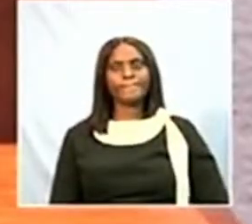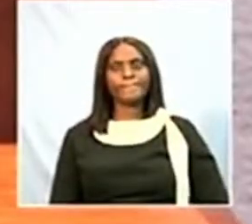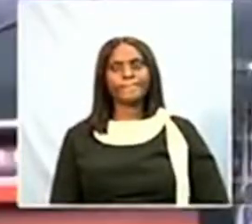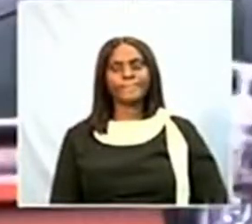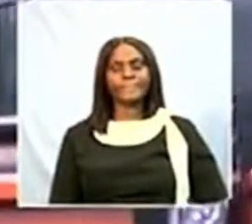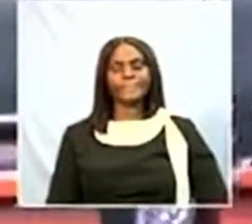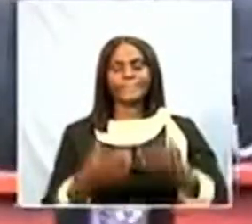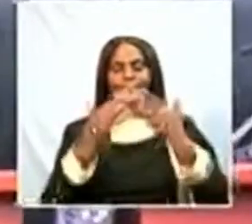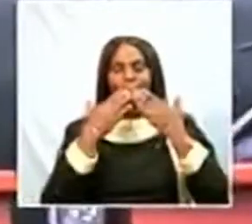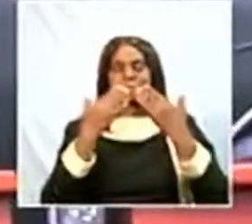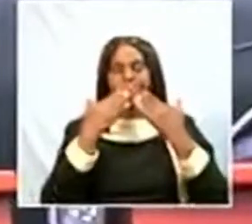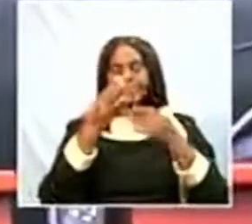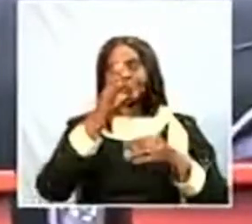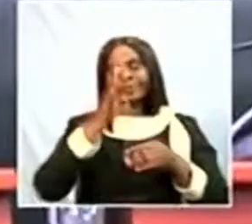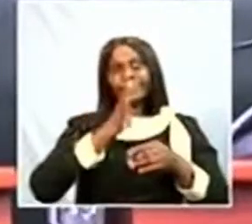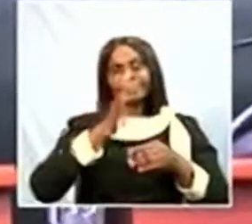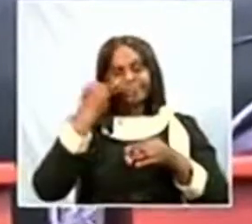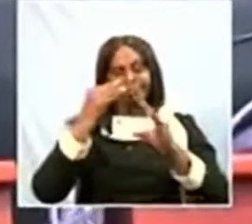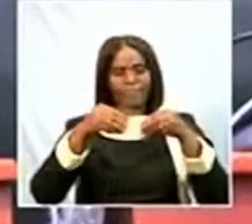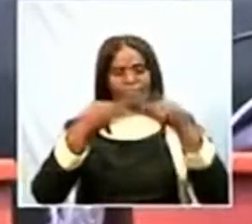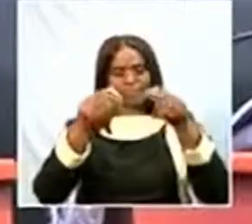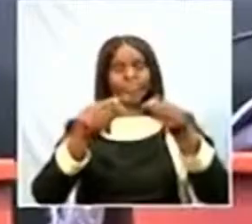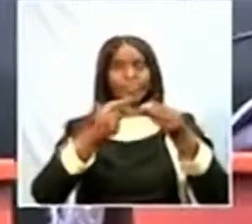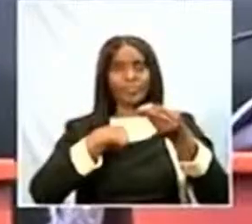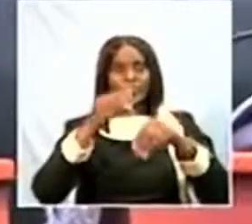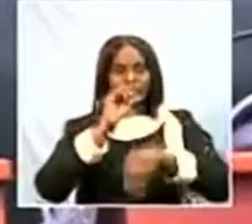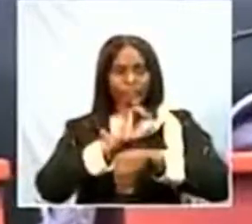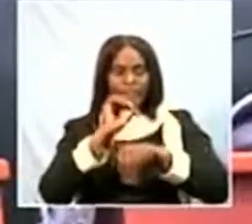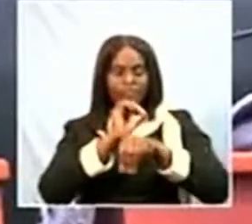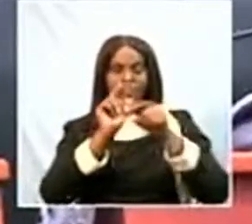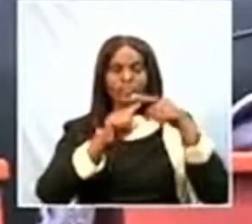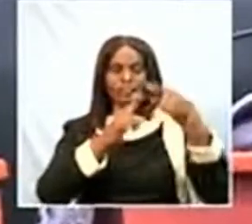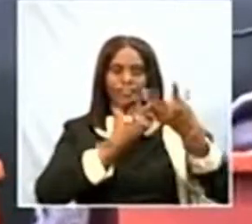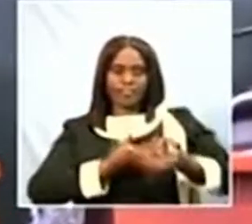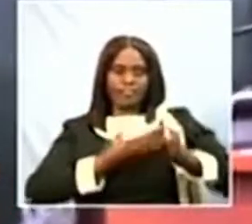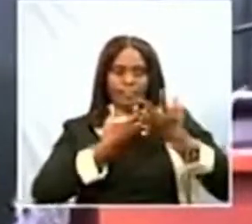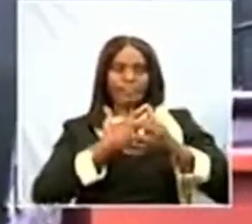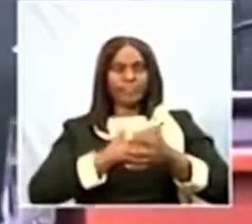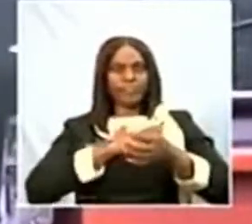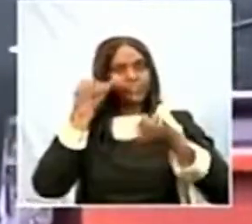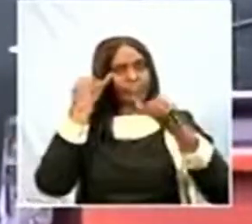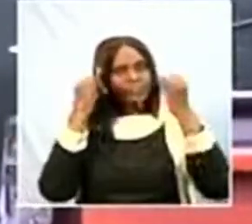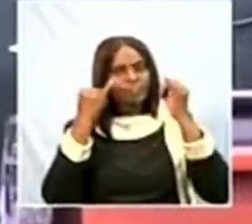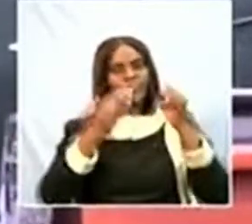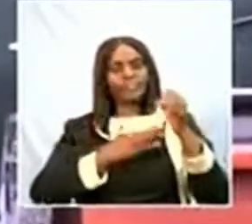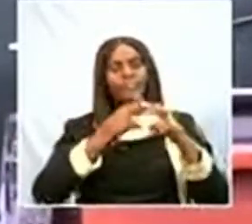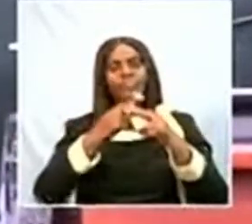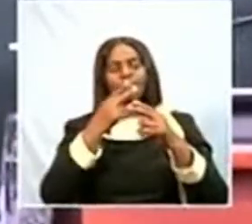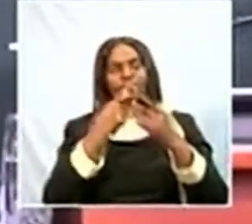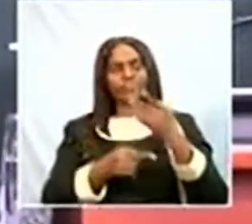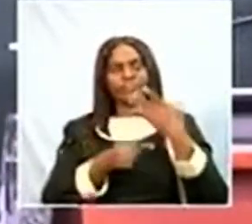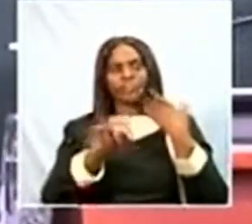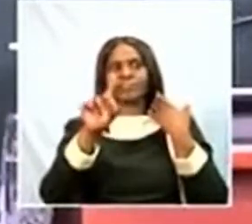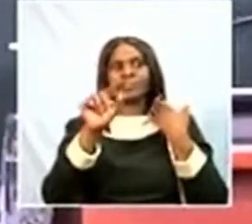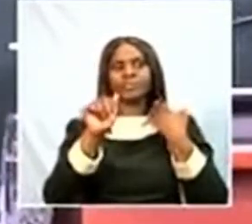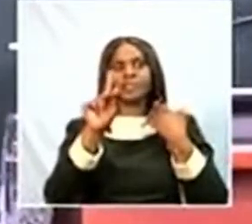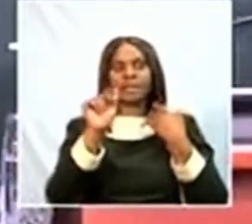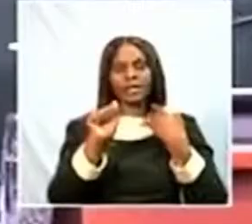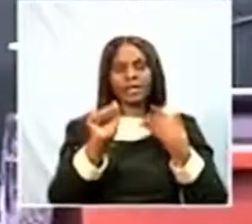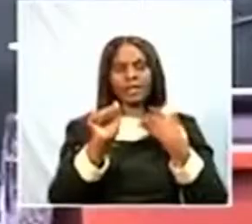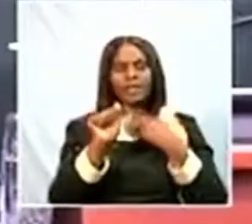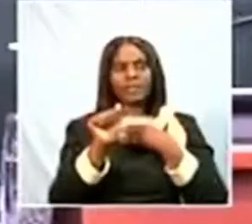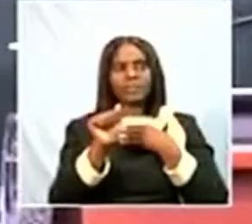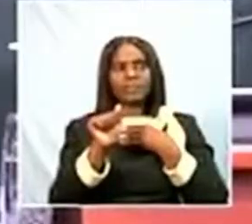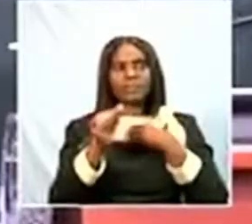Thank you, Madam Speaker, for giving me this opportunity to air out my views. My name is Zelipa Daka.